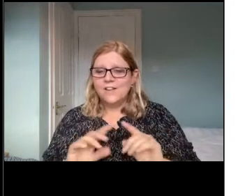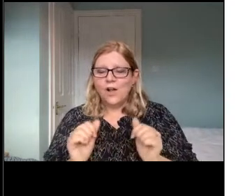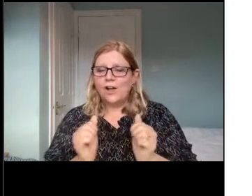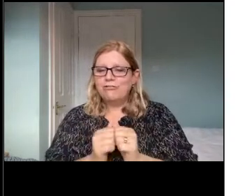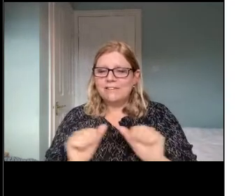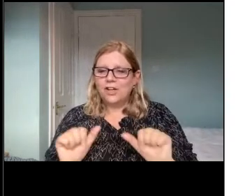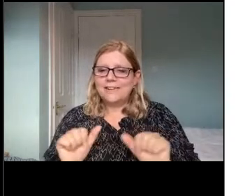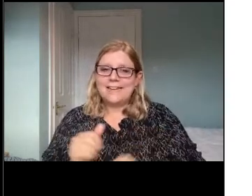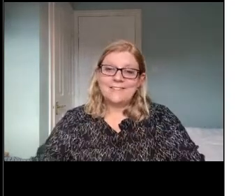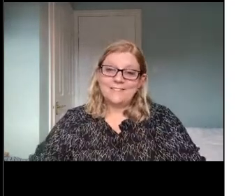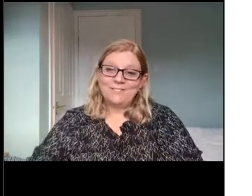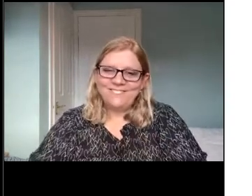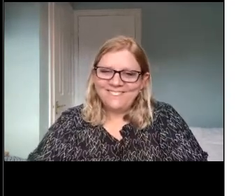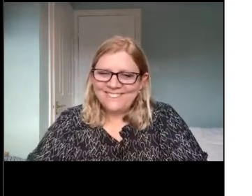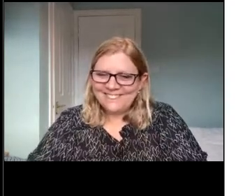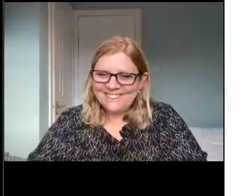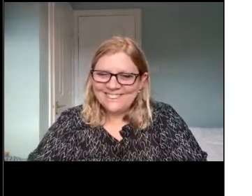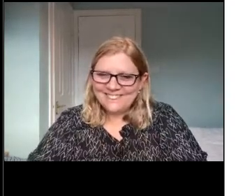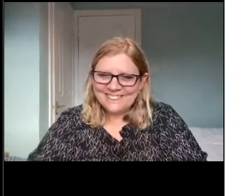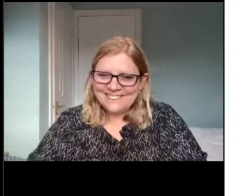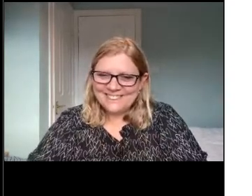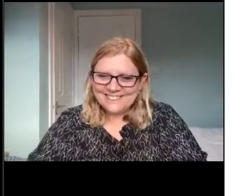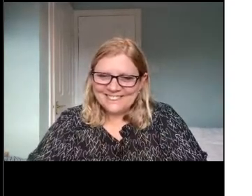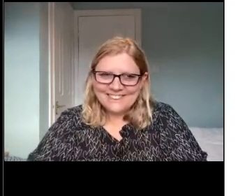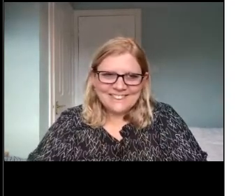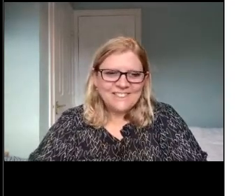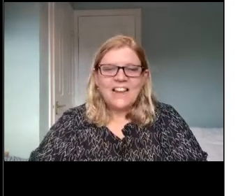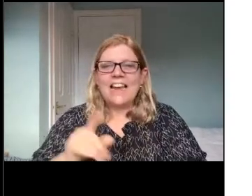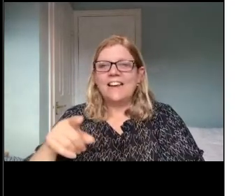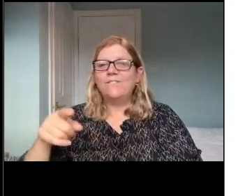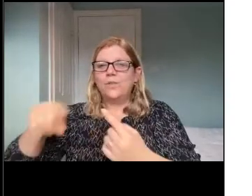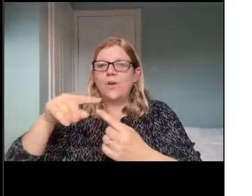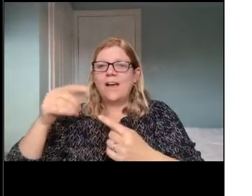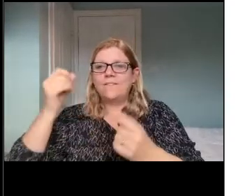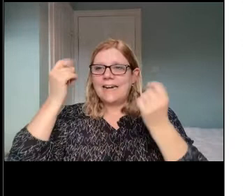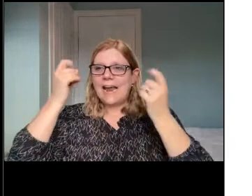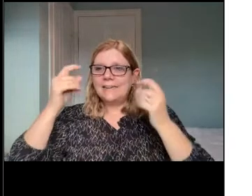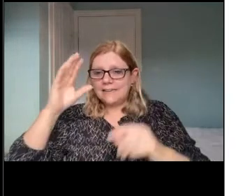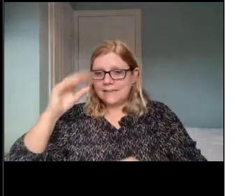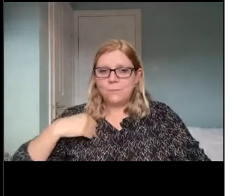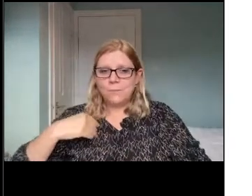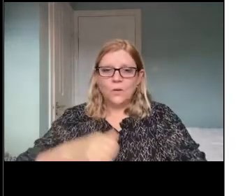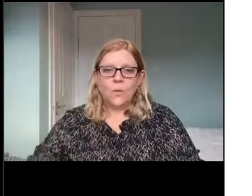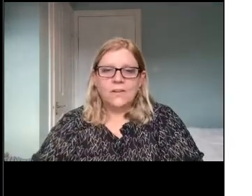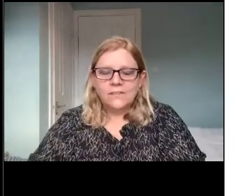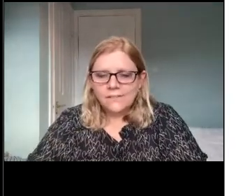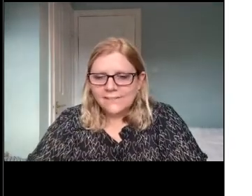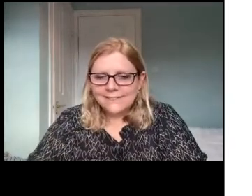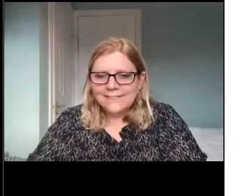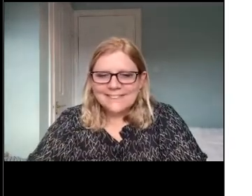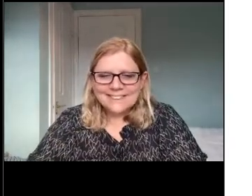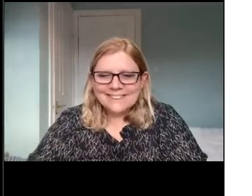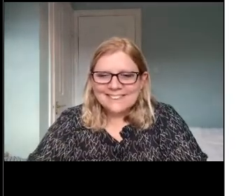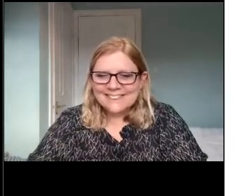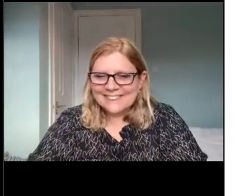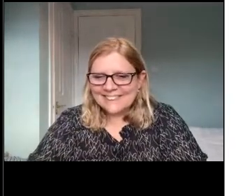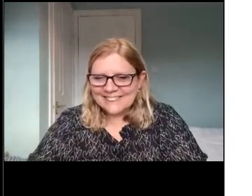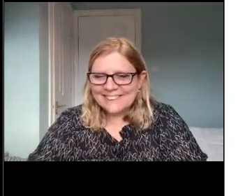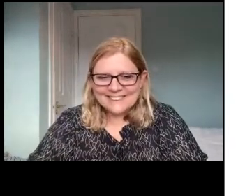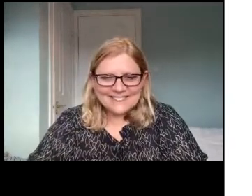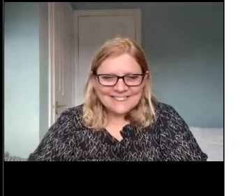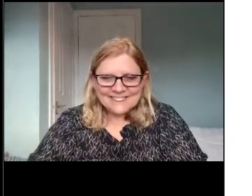There's a lot of debate going on. We haven't come to an agreement yet. So what you're seeing are people discussing this. And we haven't